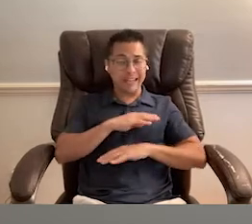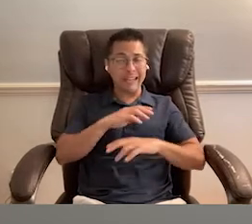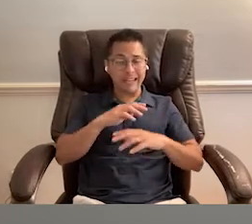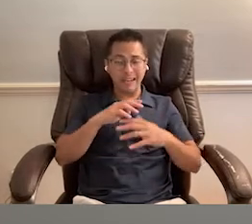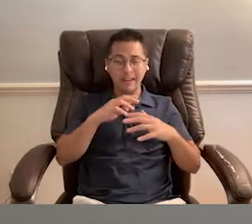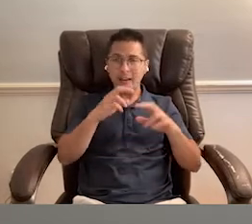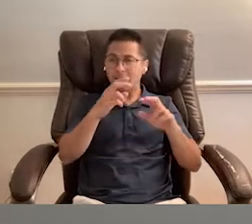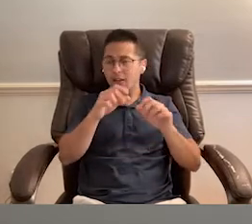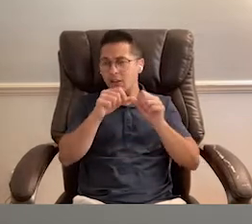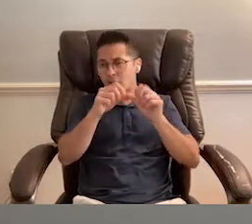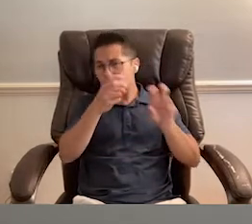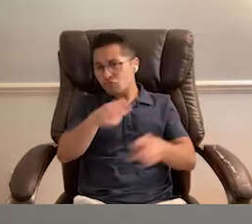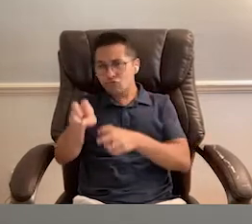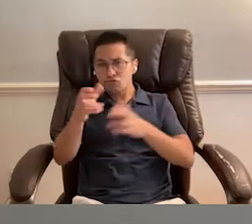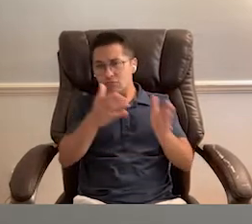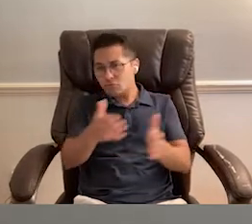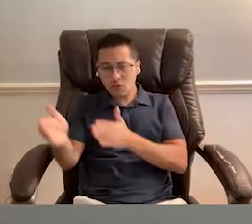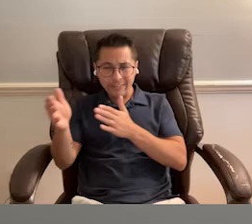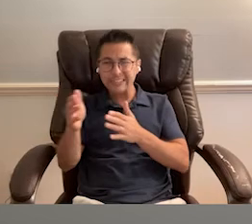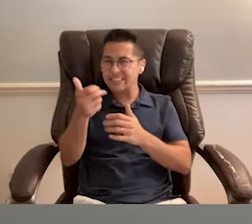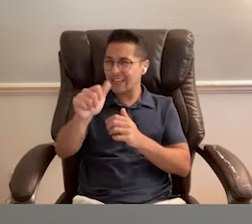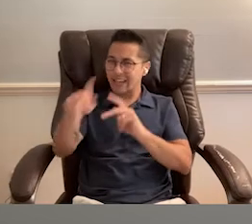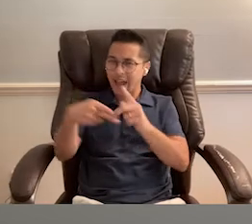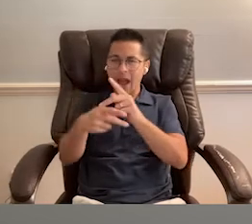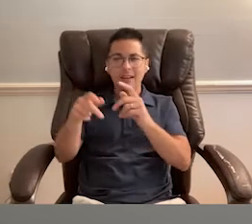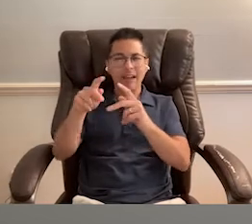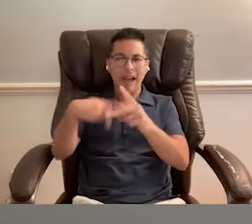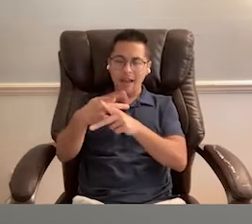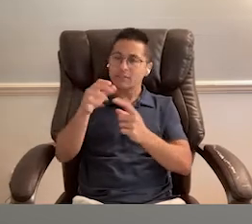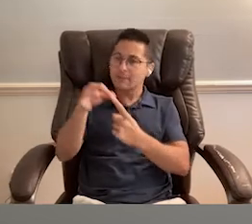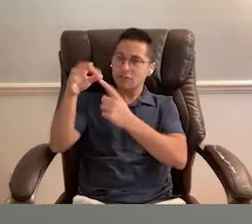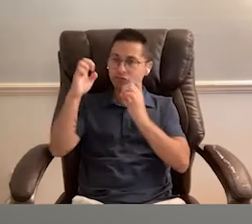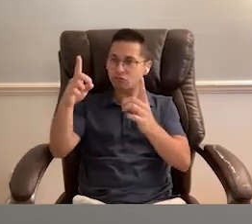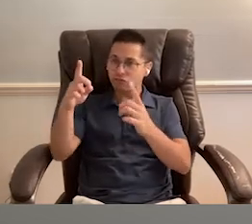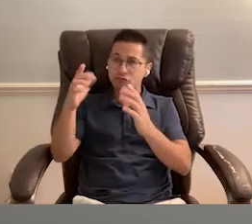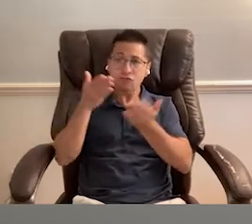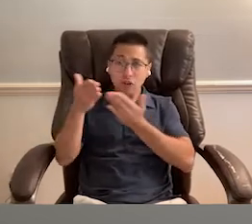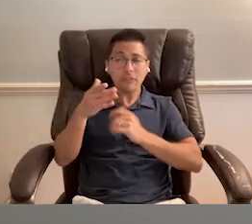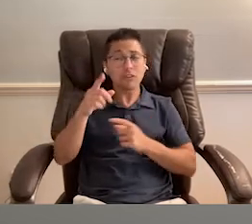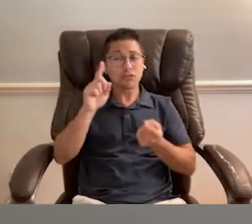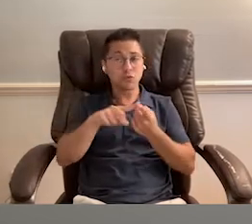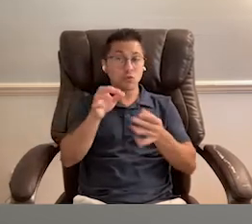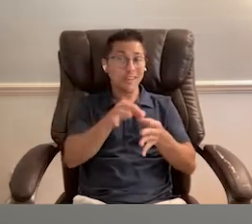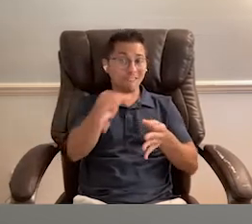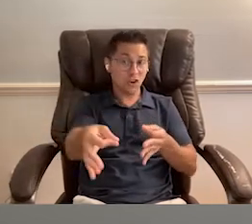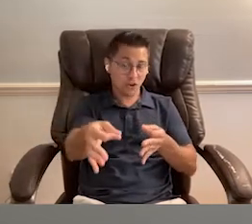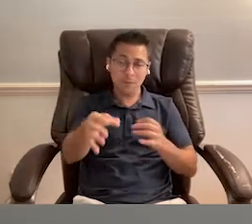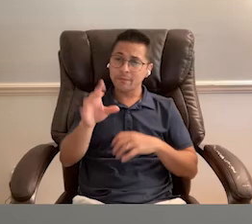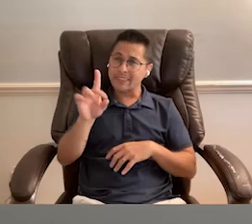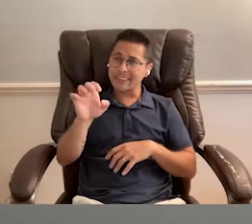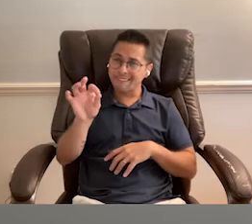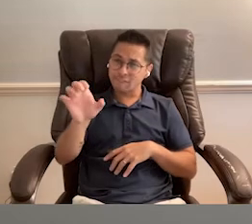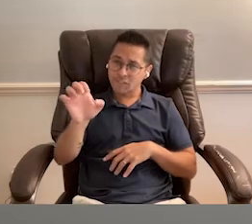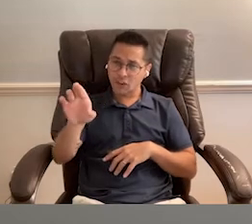transition planning, transition services, or any kind of special educational services in order to defer, which is relatively most